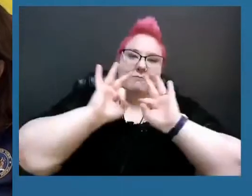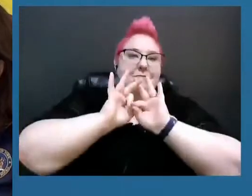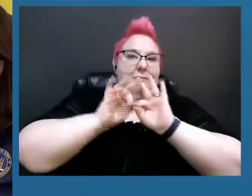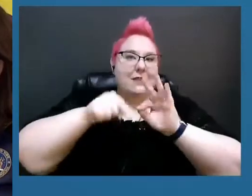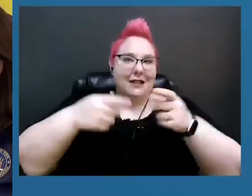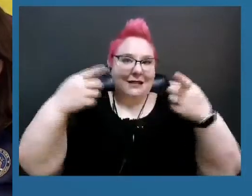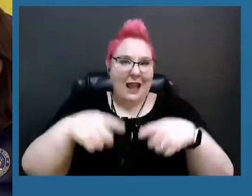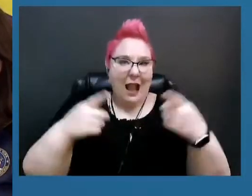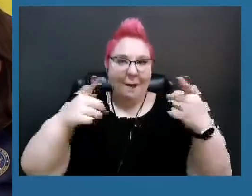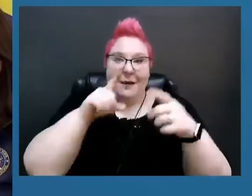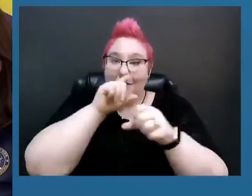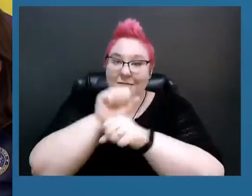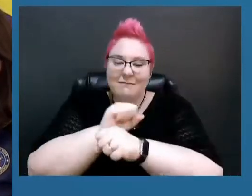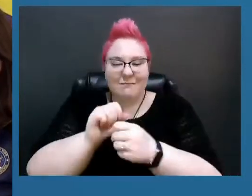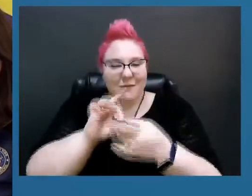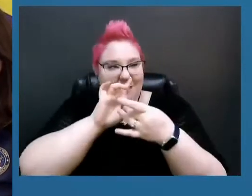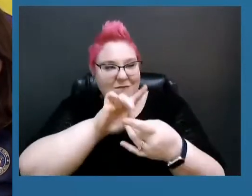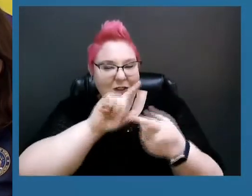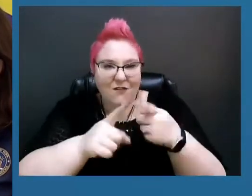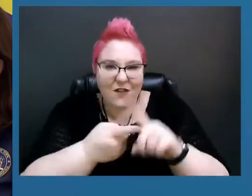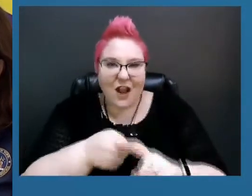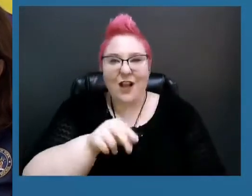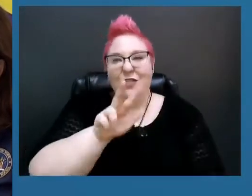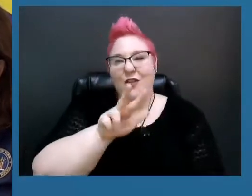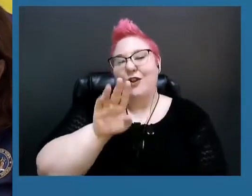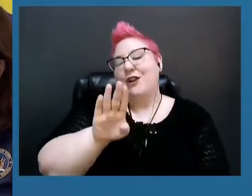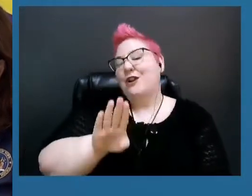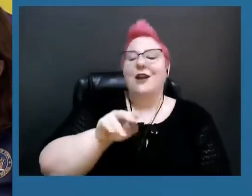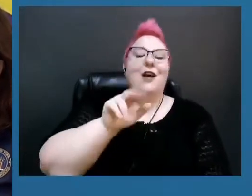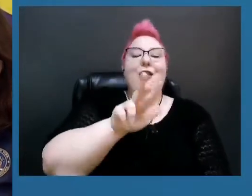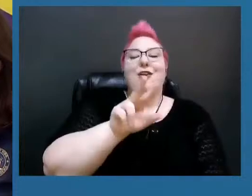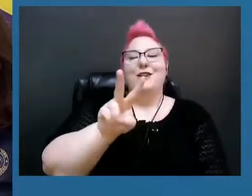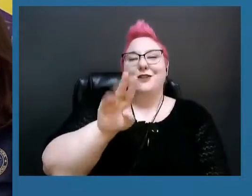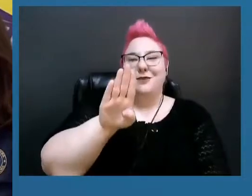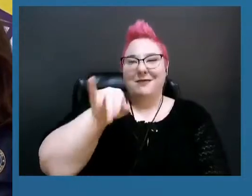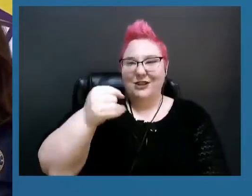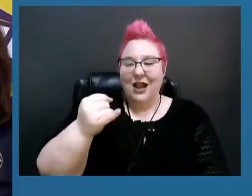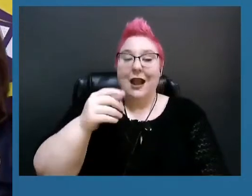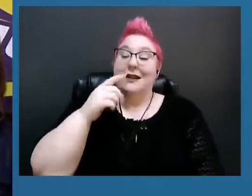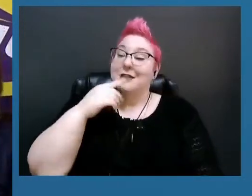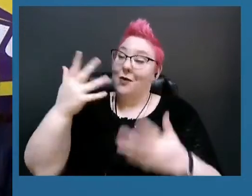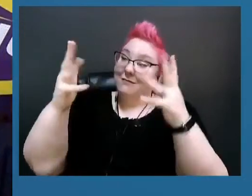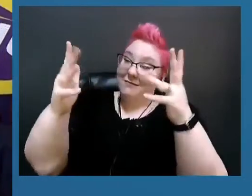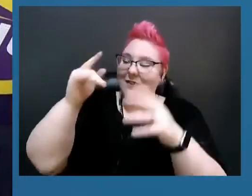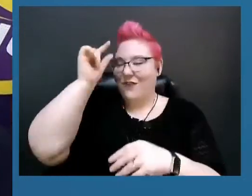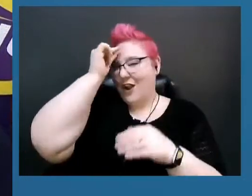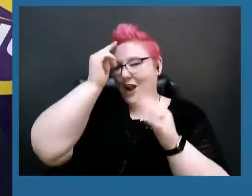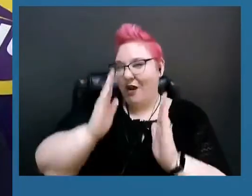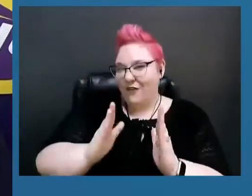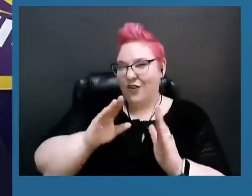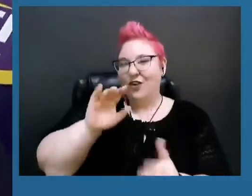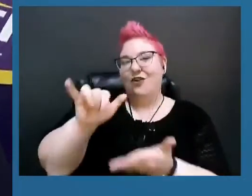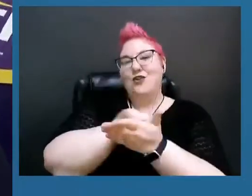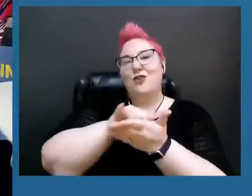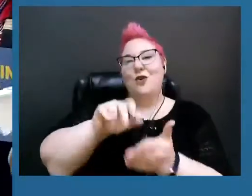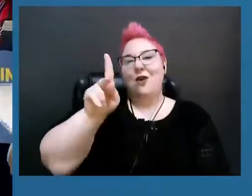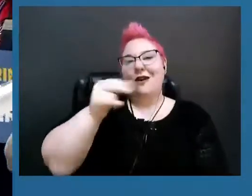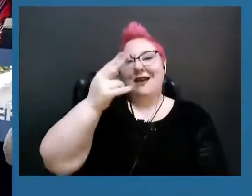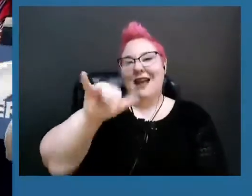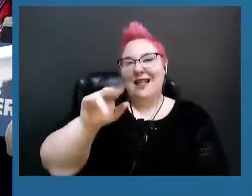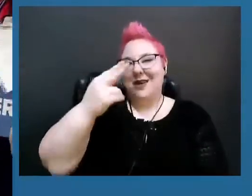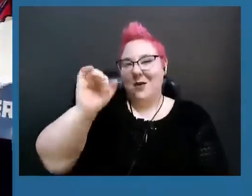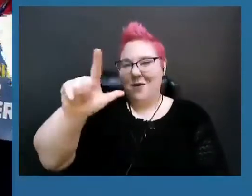friend of 32BJ, a true friend of working people. Let's give it up for the Governor of New York, Kathy Hochul.